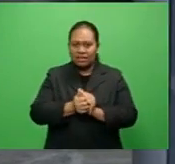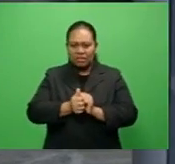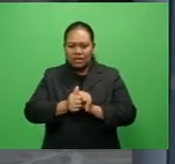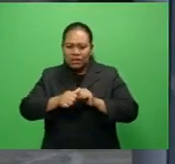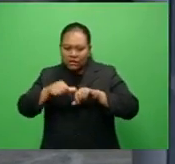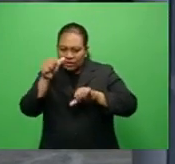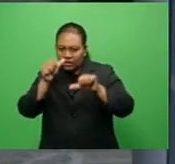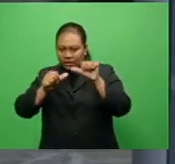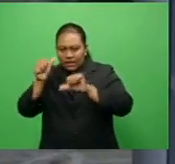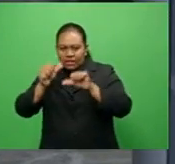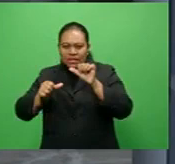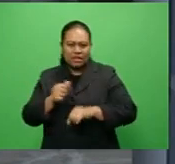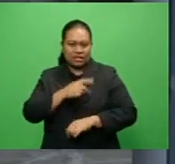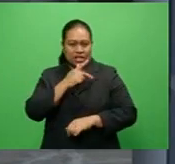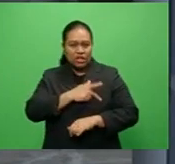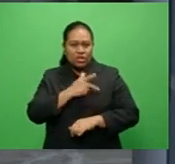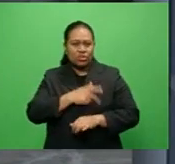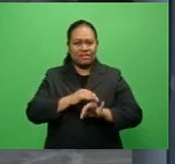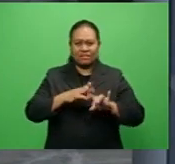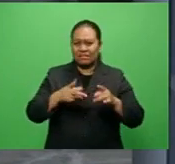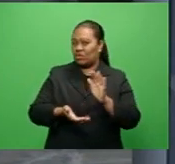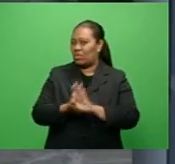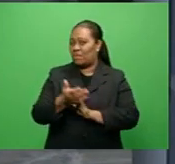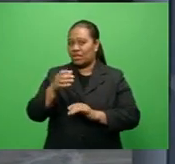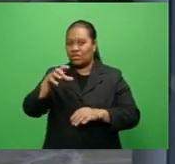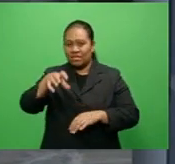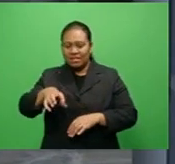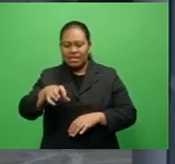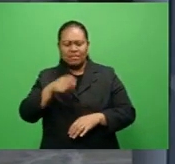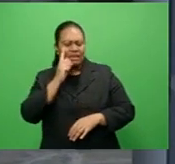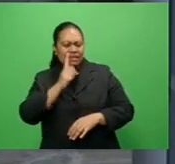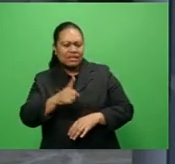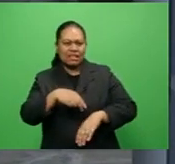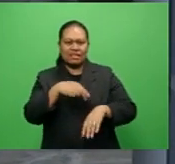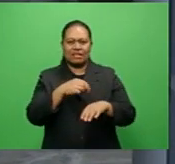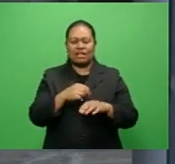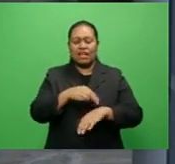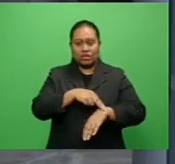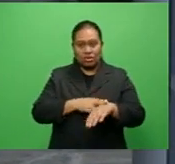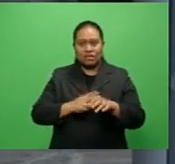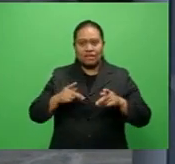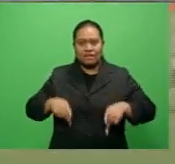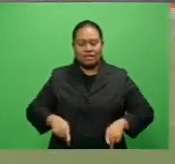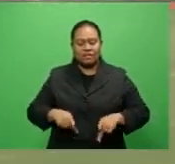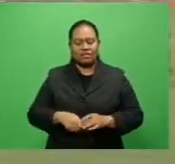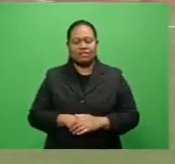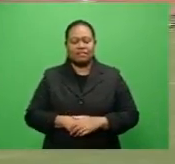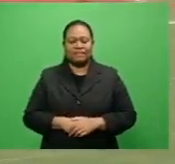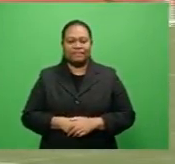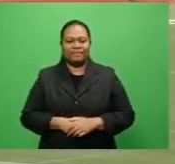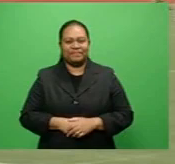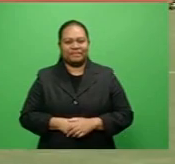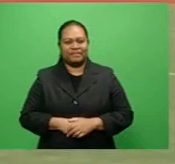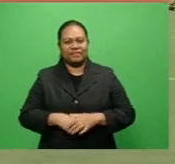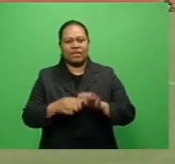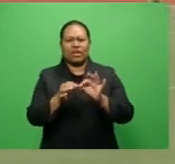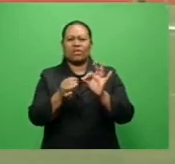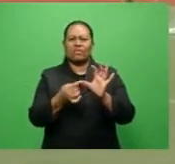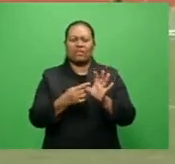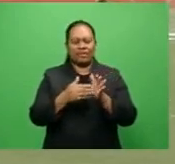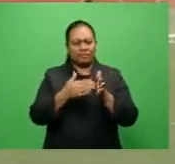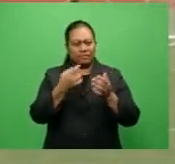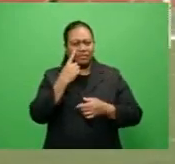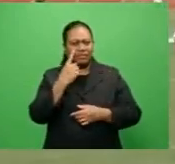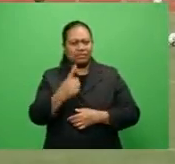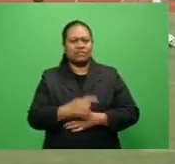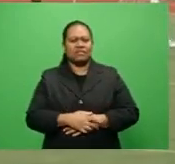when we go back to the camp, and we'll see our physio, what he comes up with, and we'll take it from there. Ba President Renal Kumar says